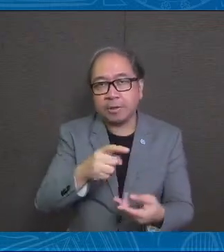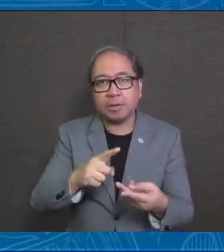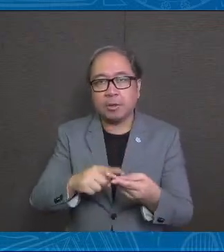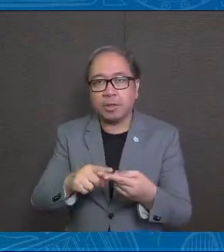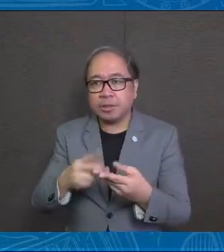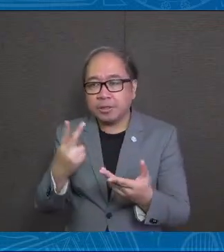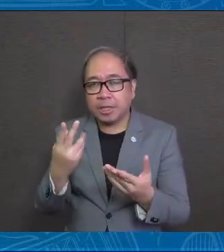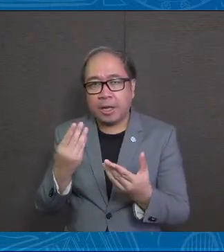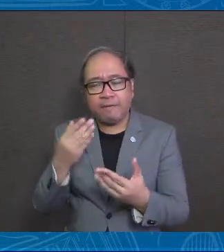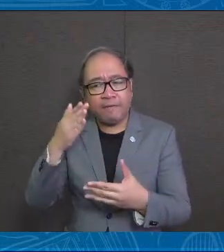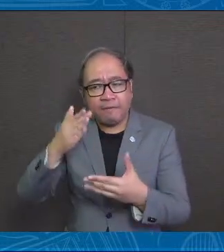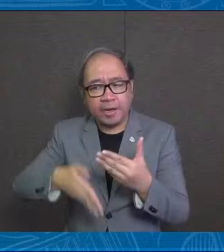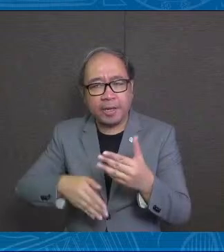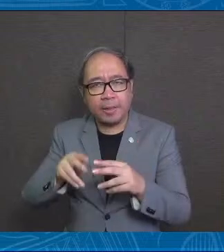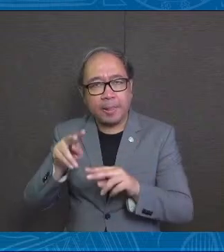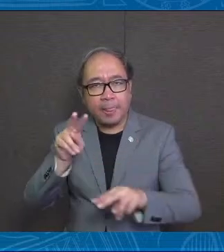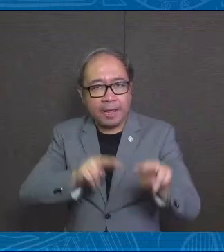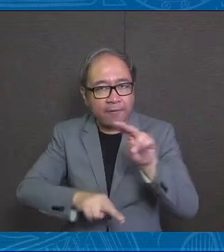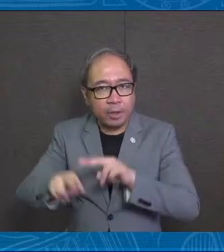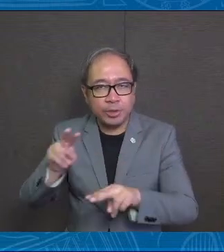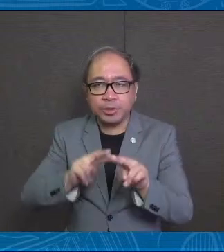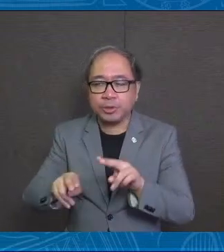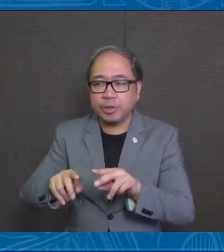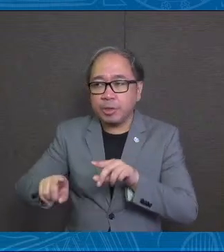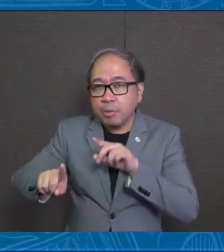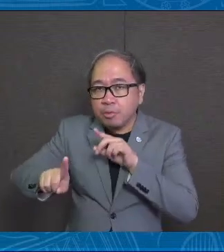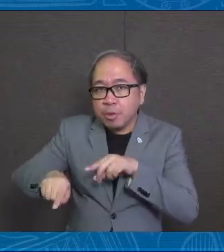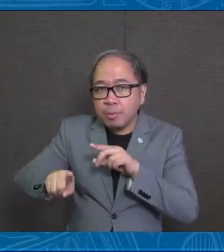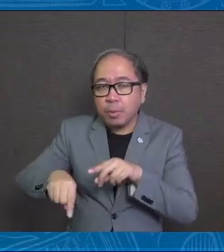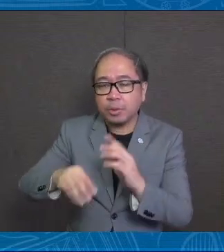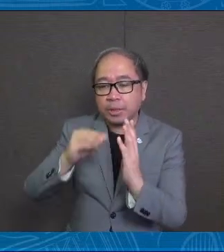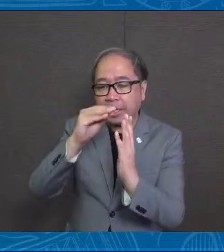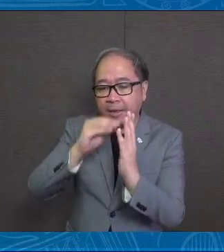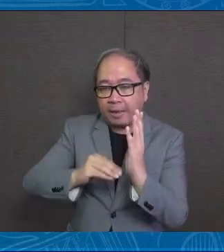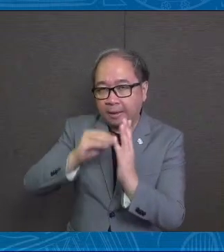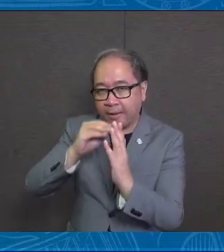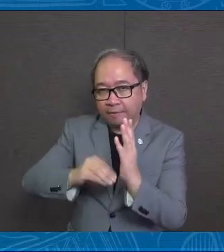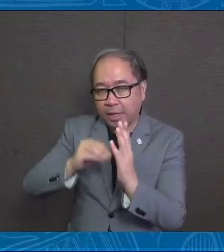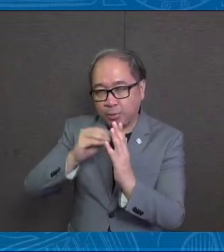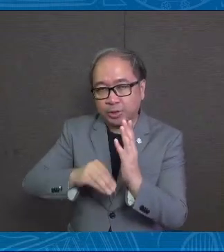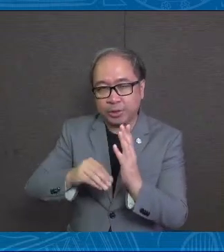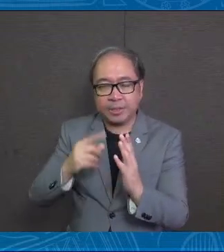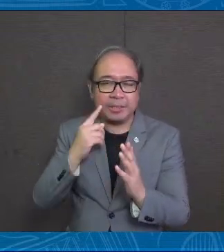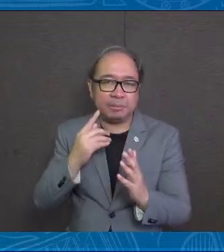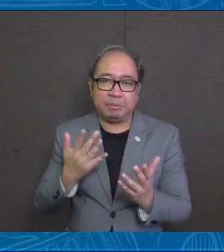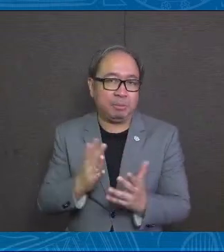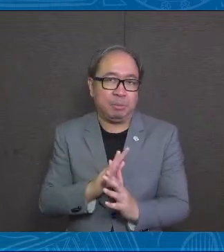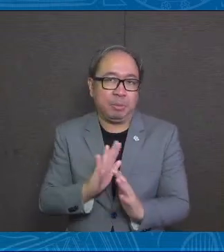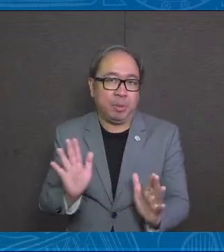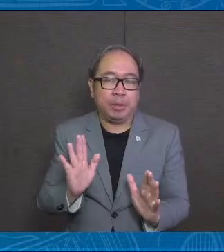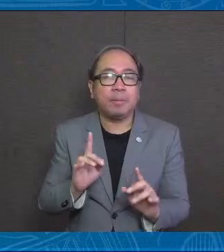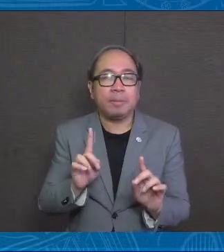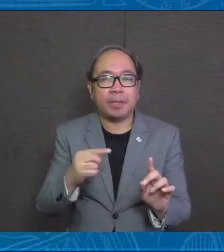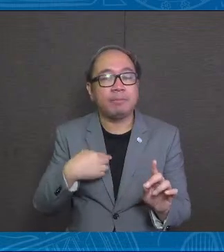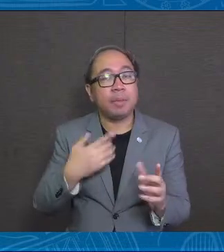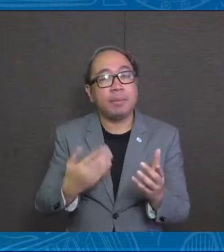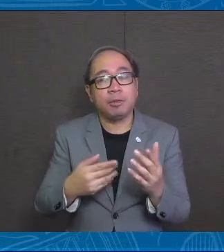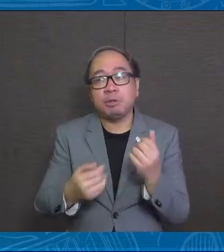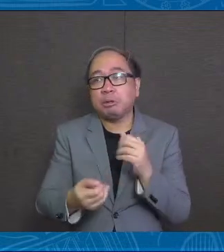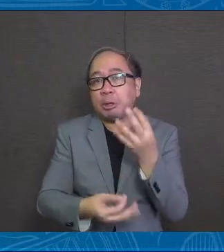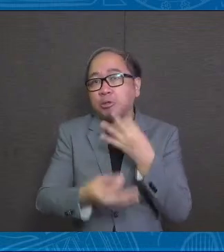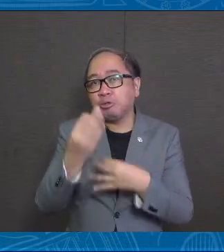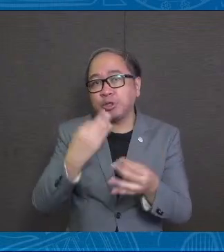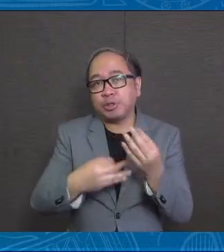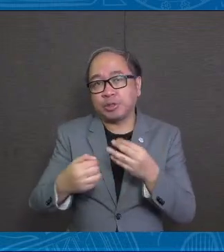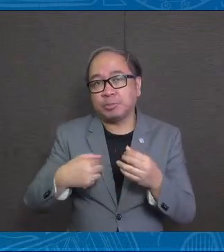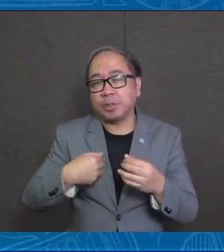budget evaluation, track reporting and evaluating the impacts. Let me just pause here and then happy to take questions later. Thank you.